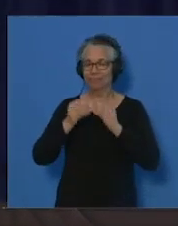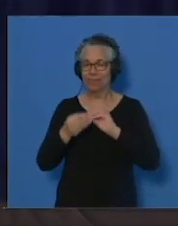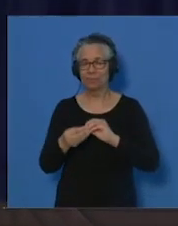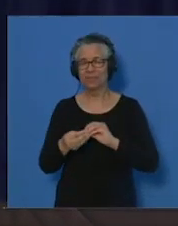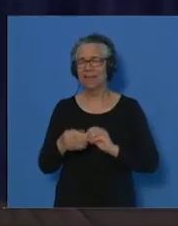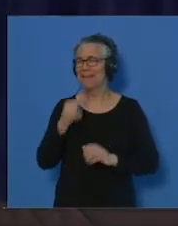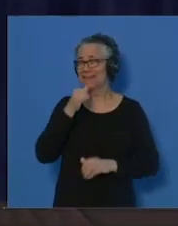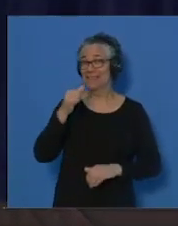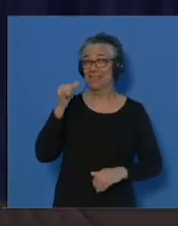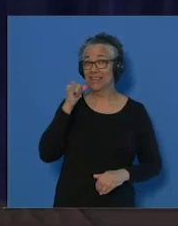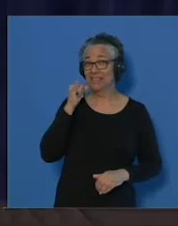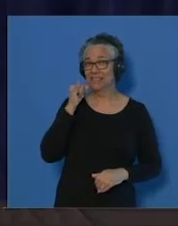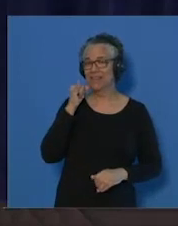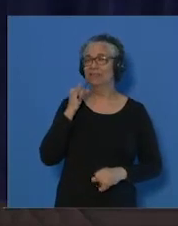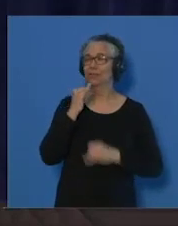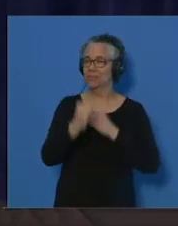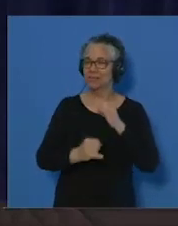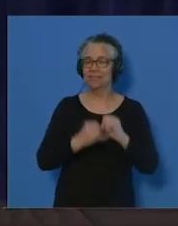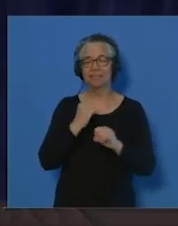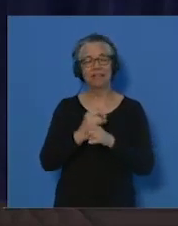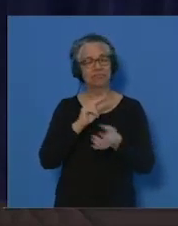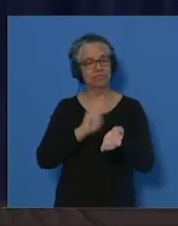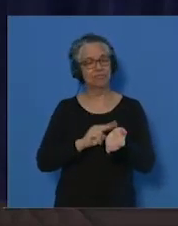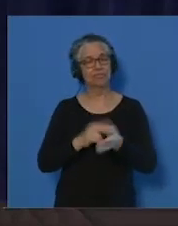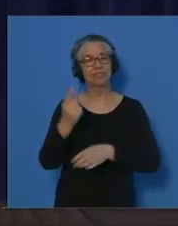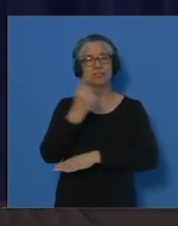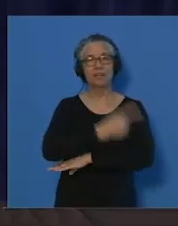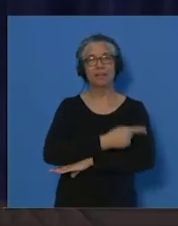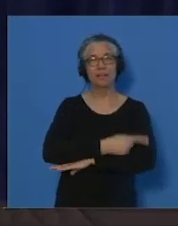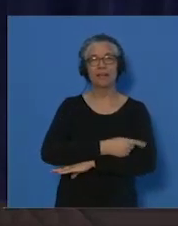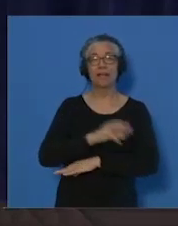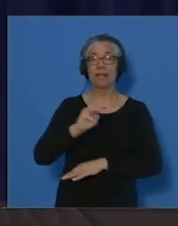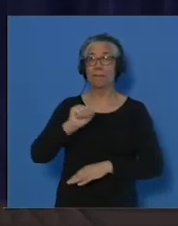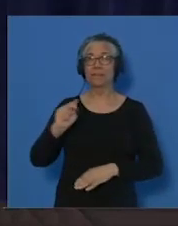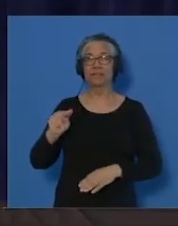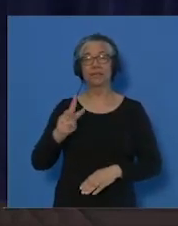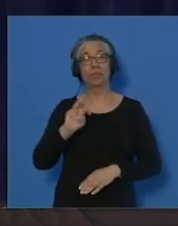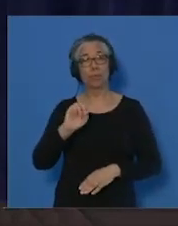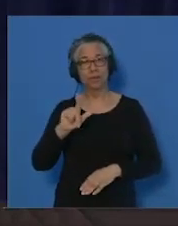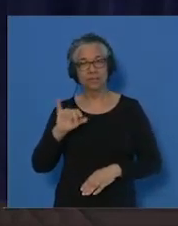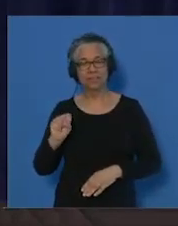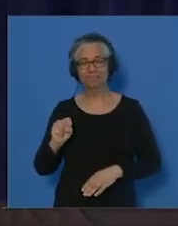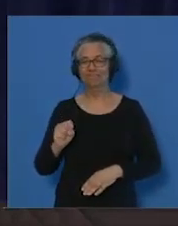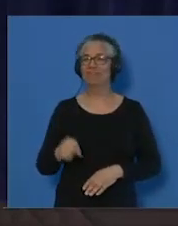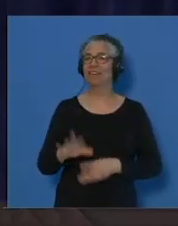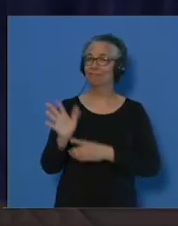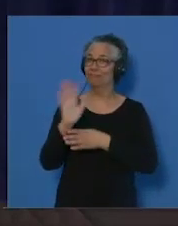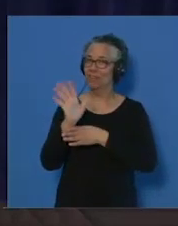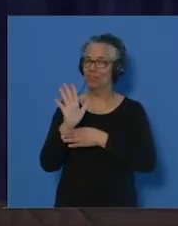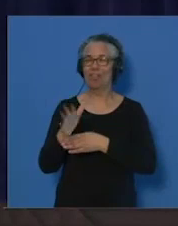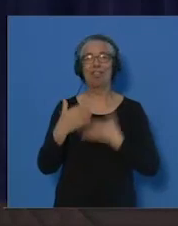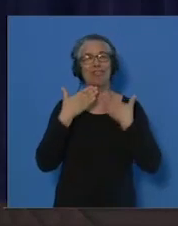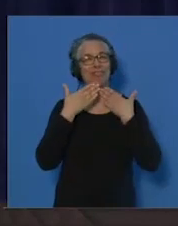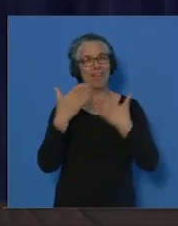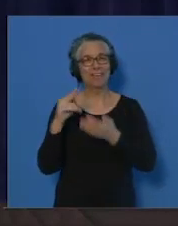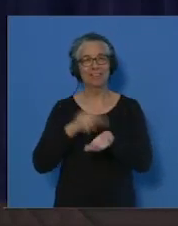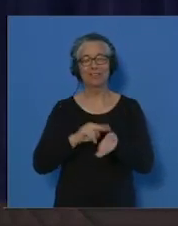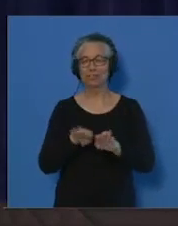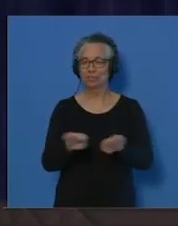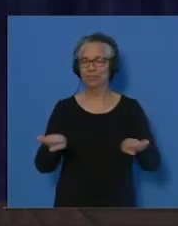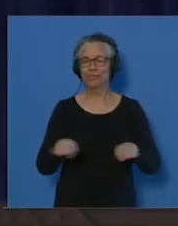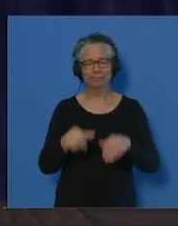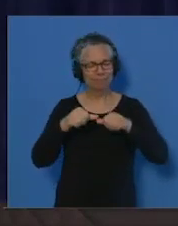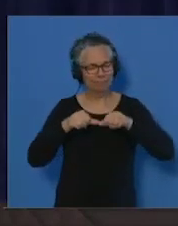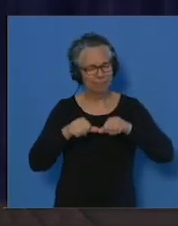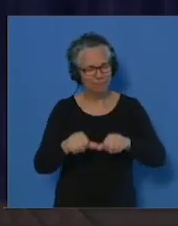was International Nurses Day. Yesterday, Minister Wilson released a video thanking nurses in Bermuda for their tireless